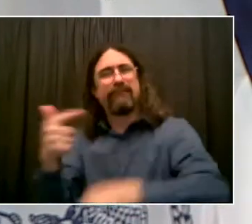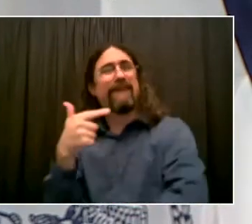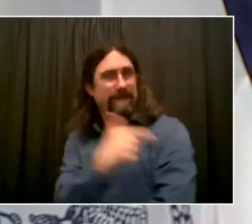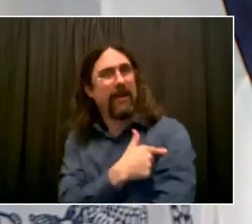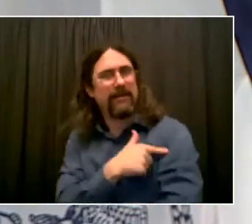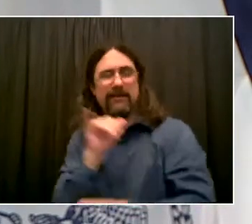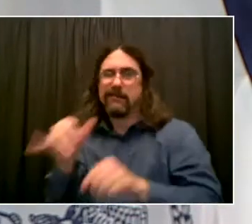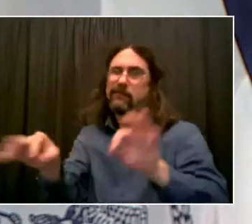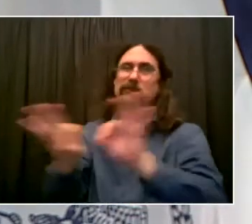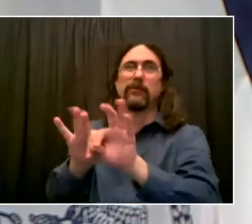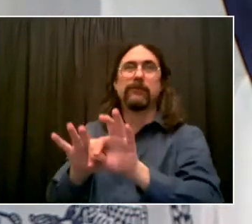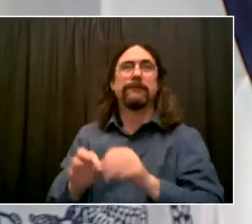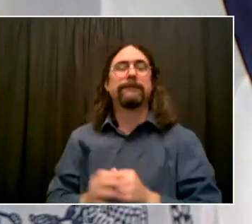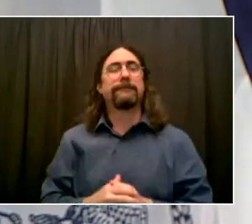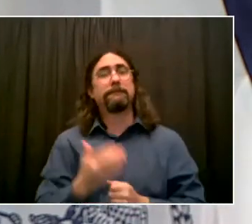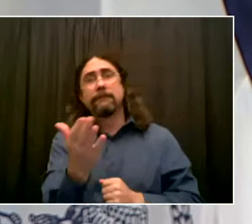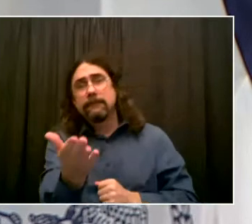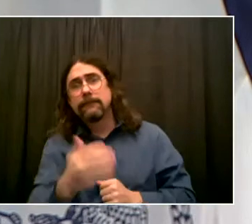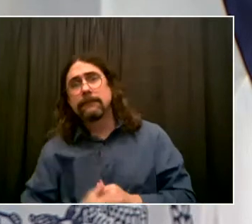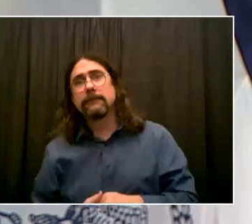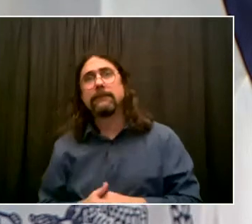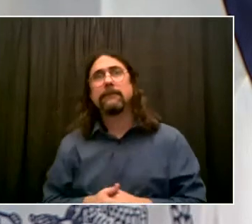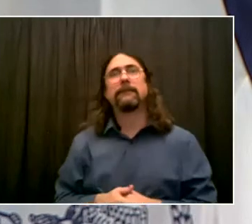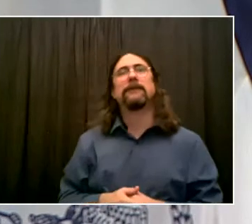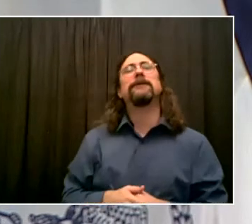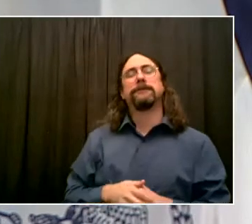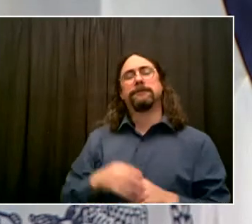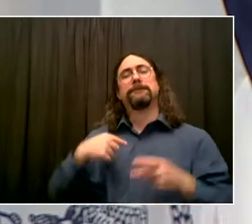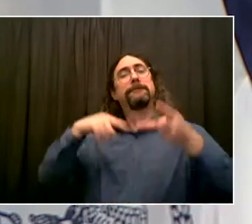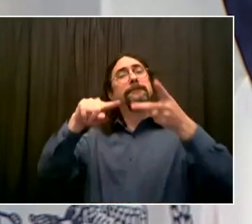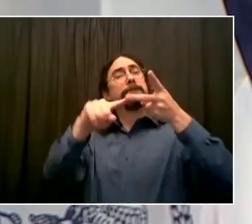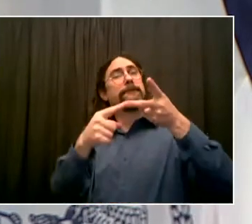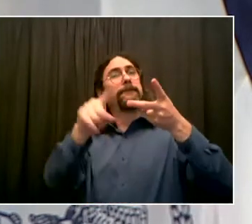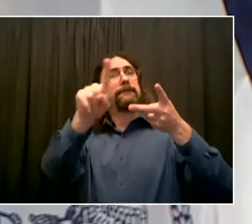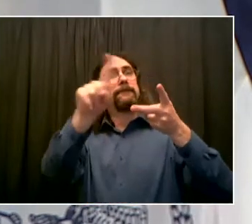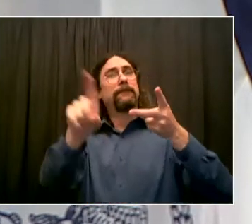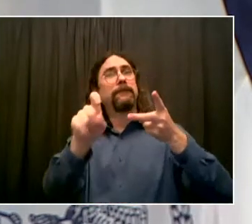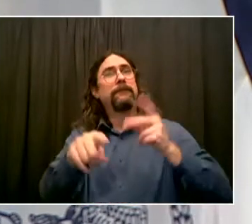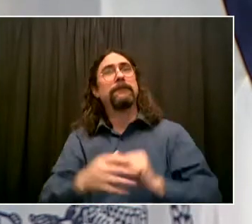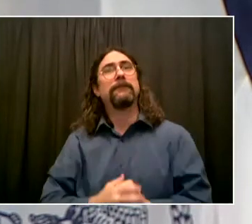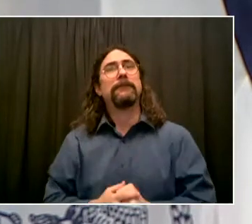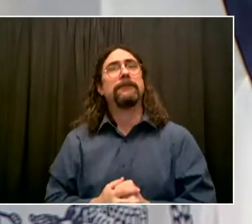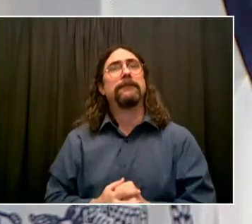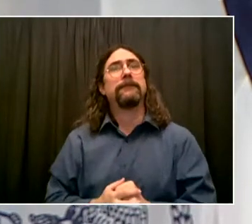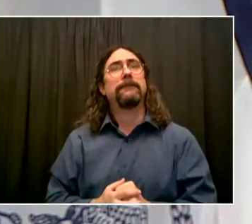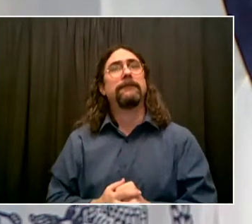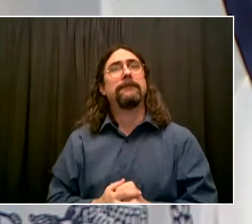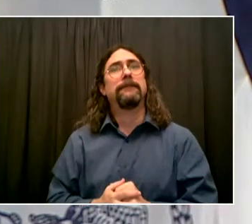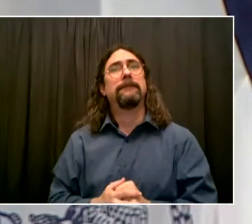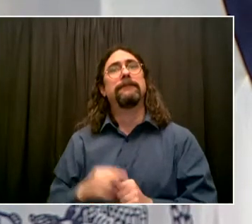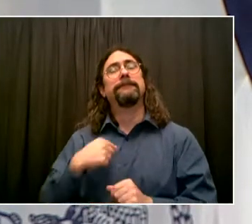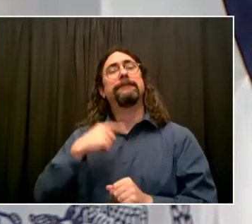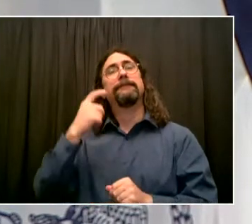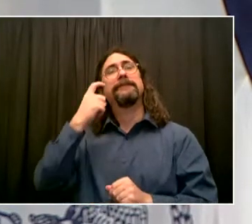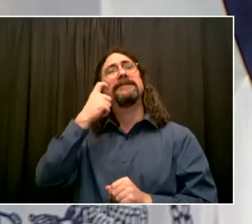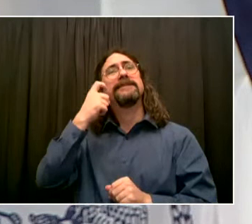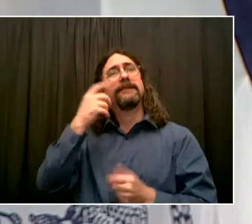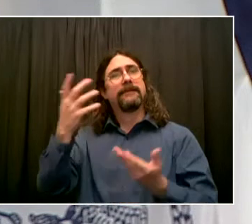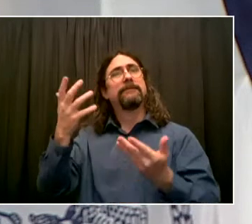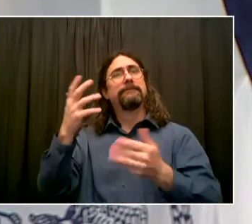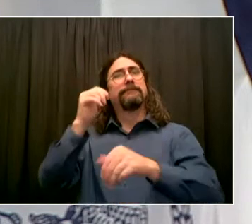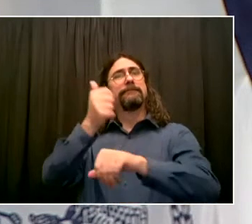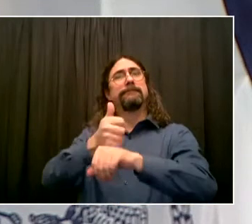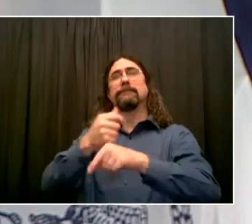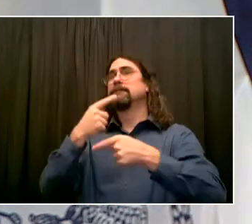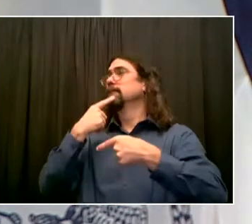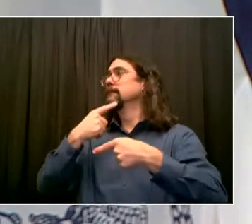Rico. After that announcement, I interviewed the mayor of San Juan, Miguel Romero, and he told me that he wants officers